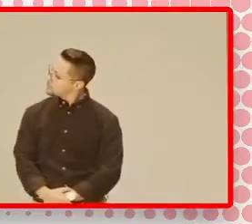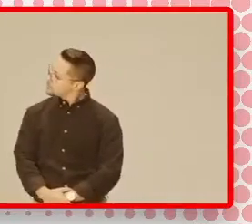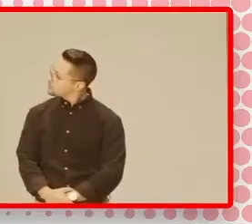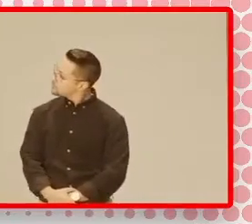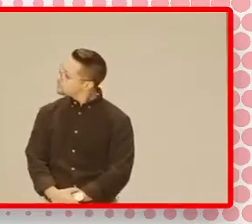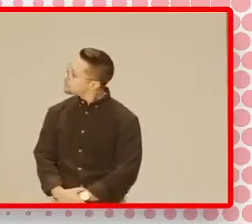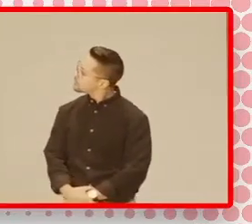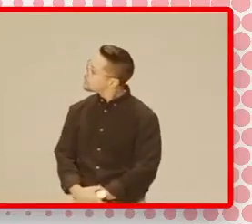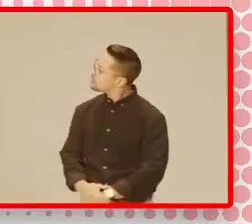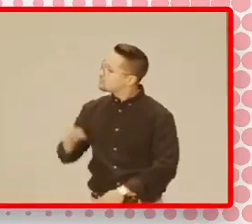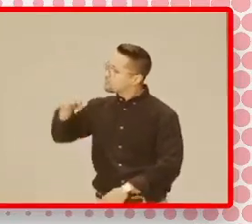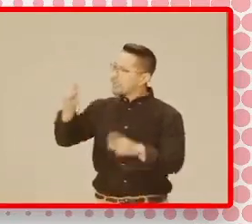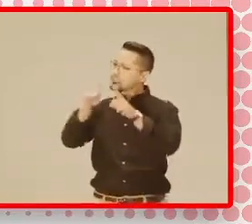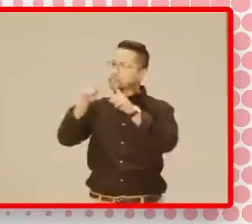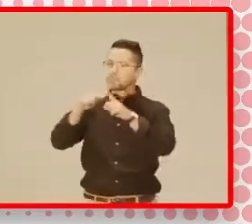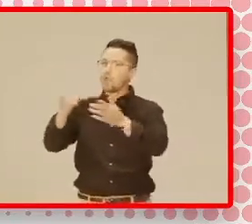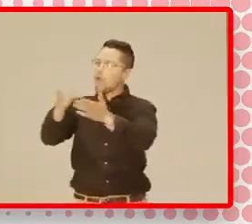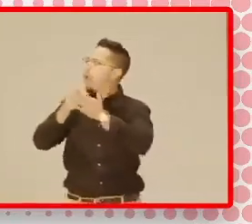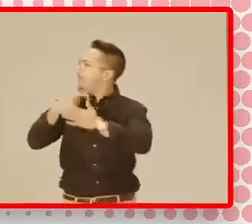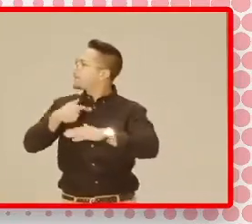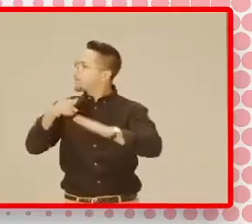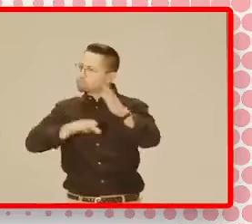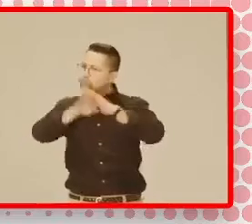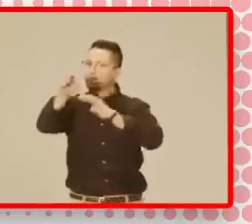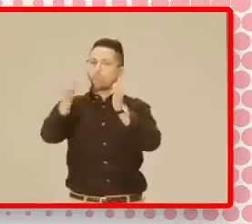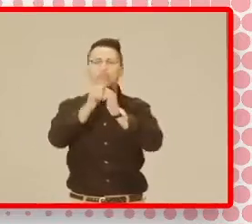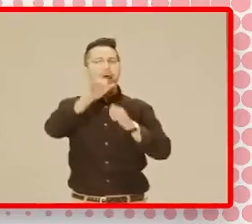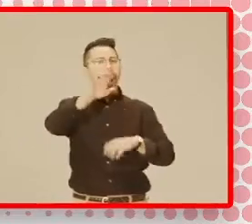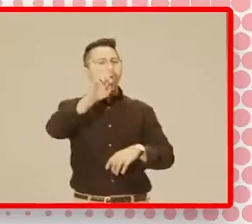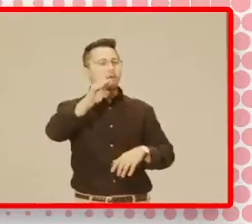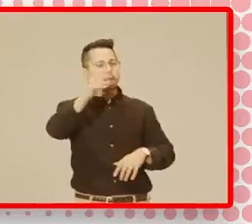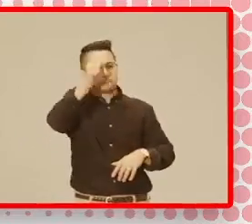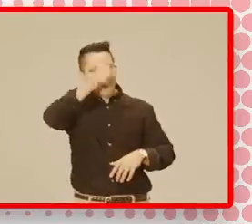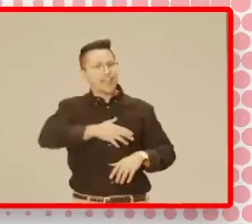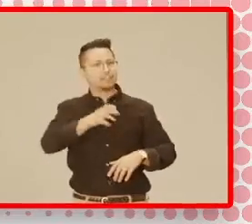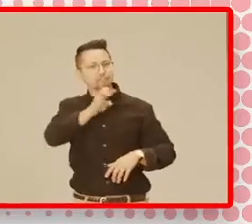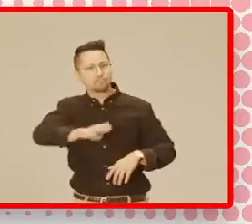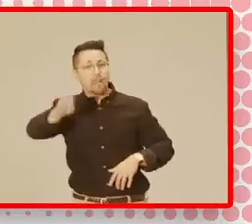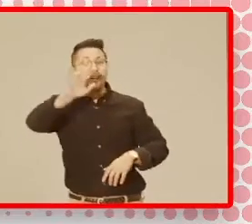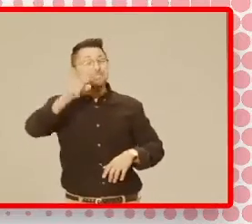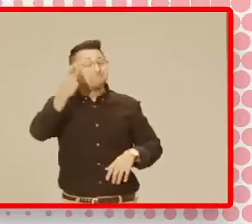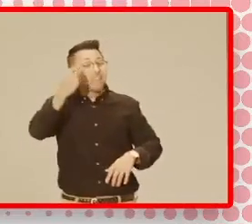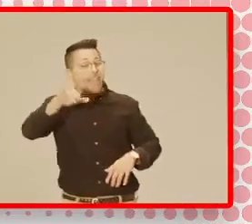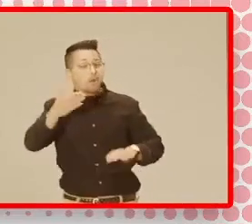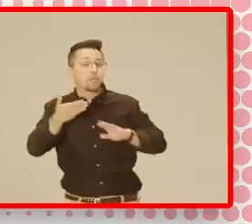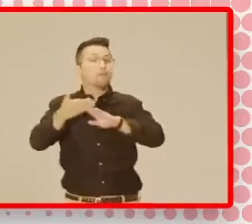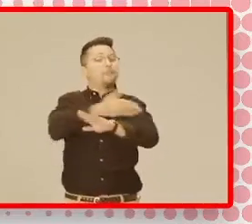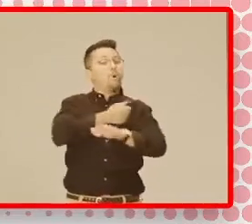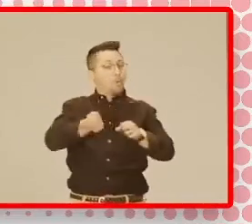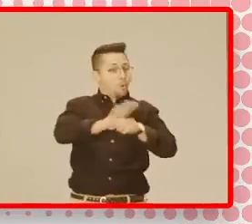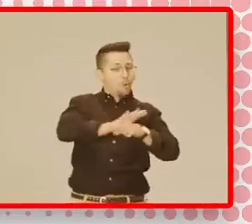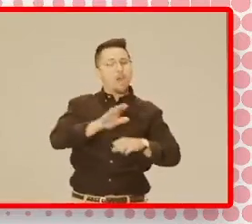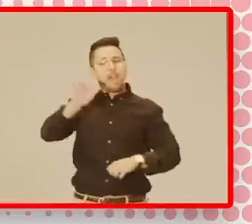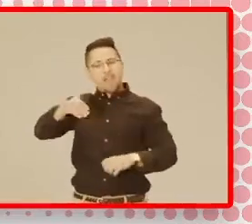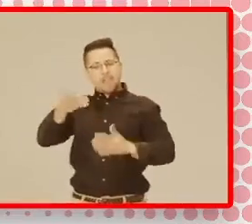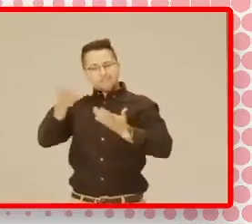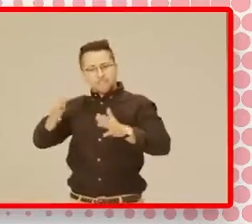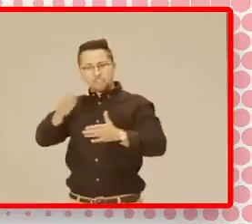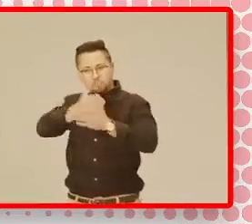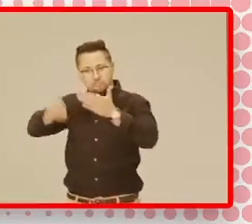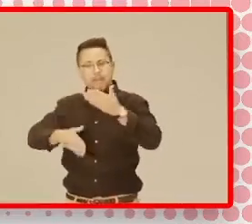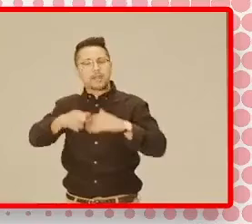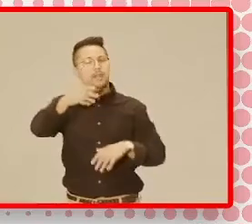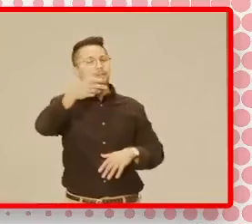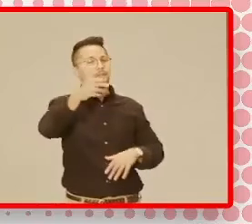carried Chris Nikic on his Ironman journey, a quest that started before the pandemic and ended on November 7th in Panama